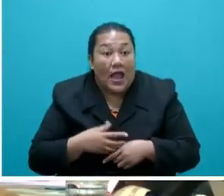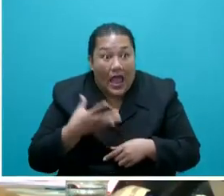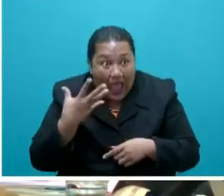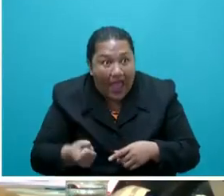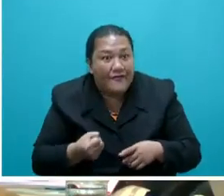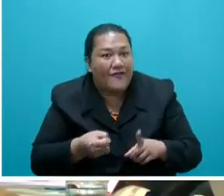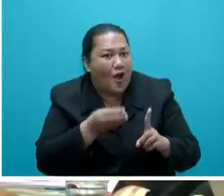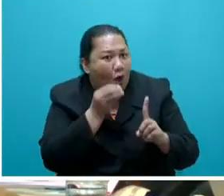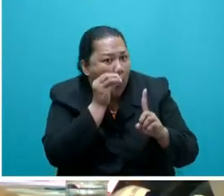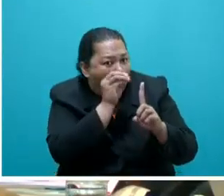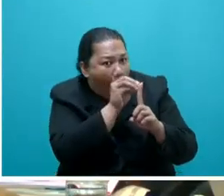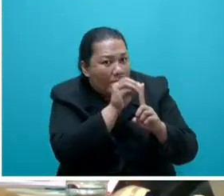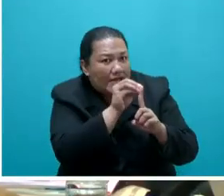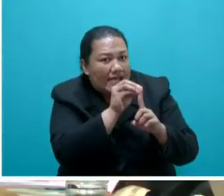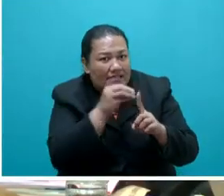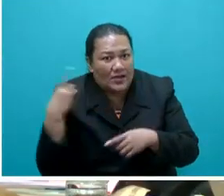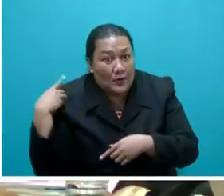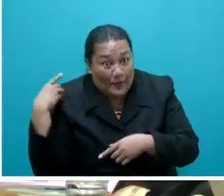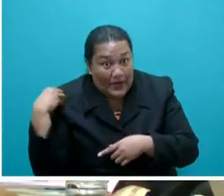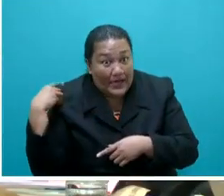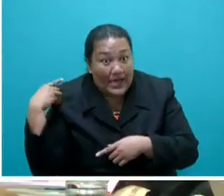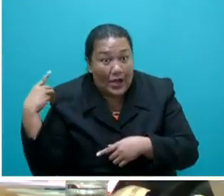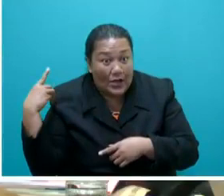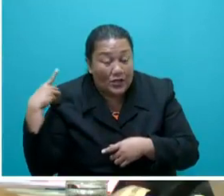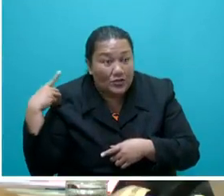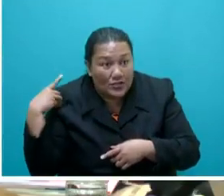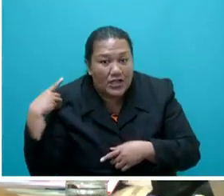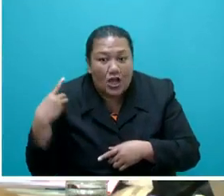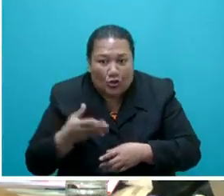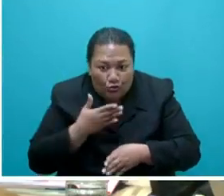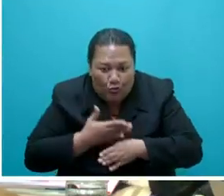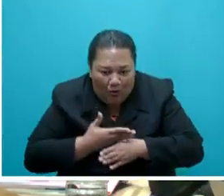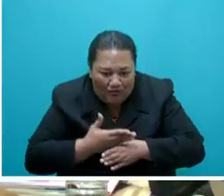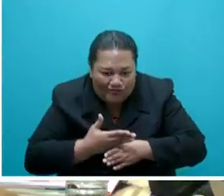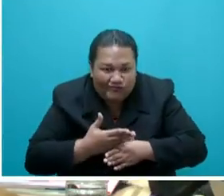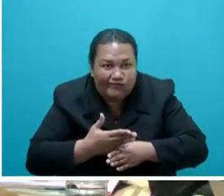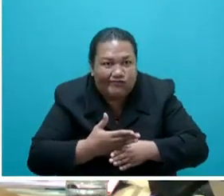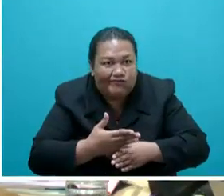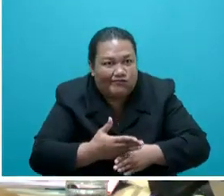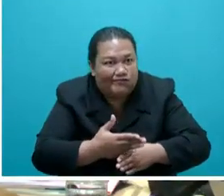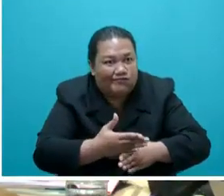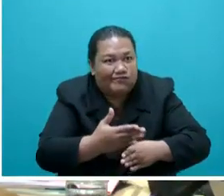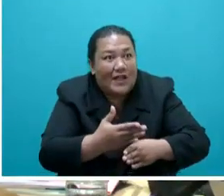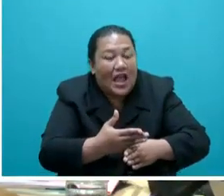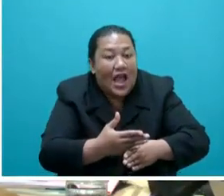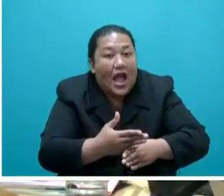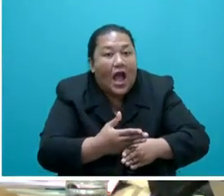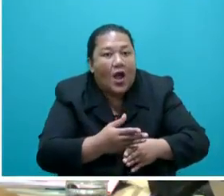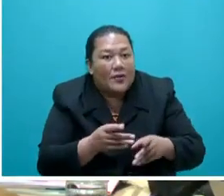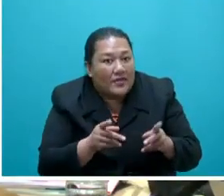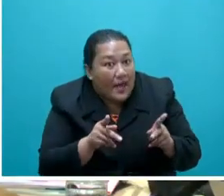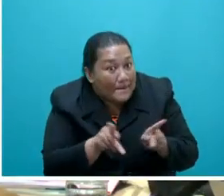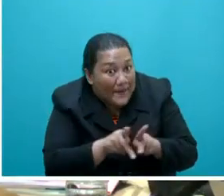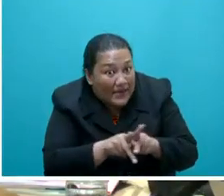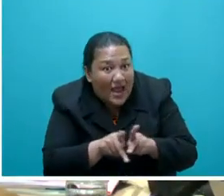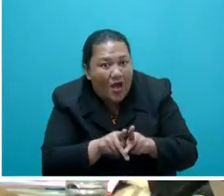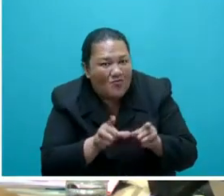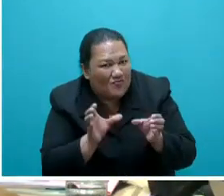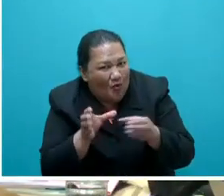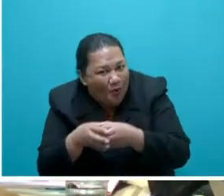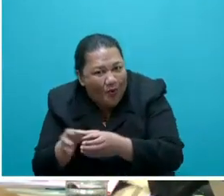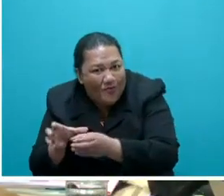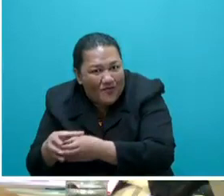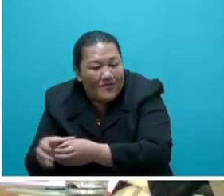prevent violence against women and girls, and working closely with all relevant stakeholders and partners, and in alignment with our national